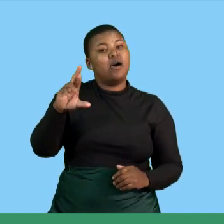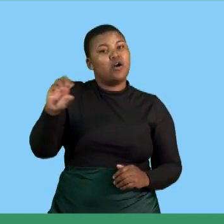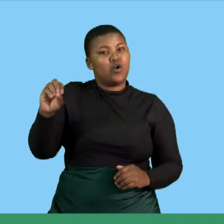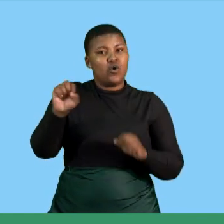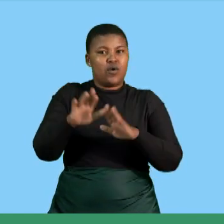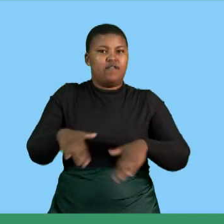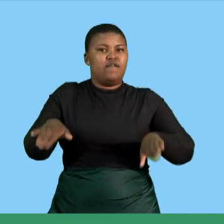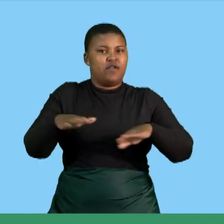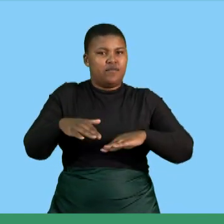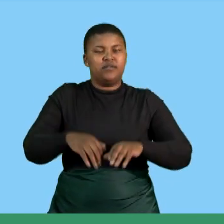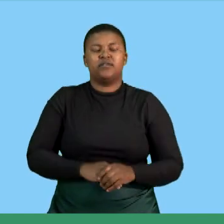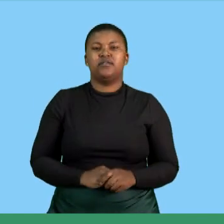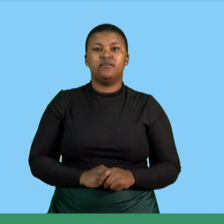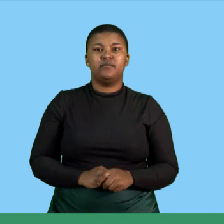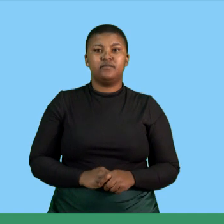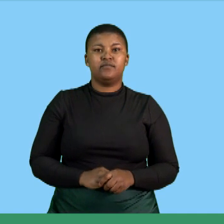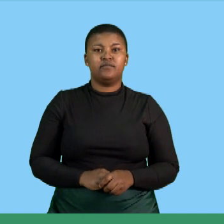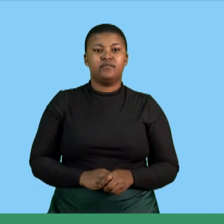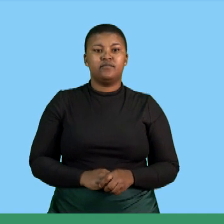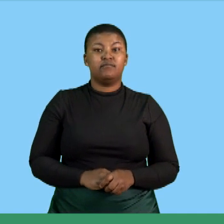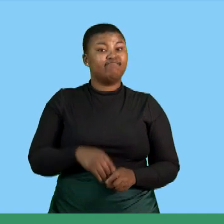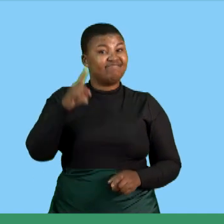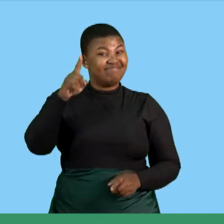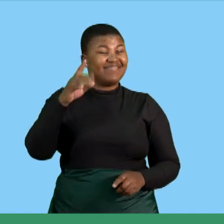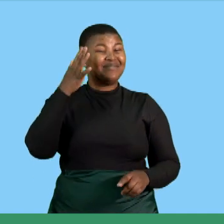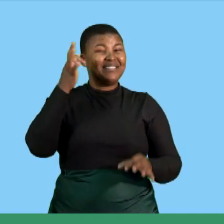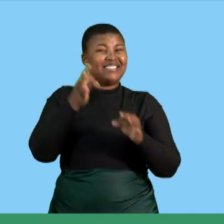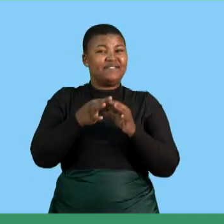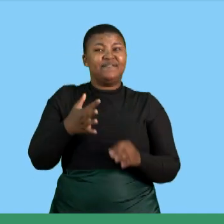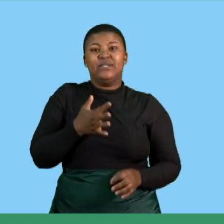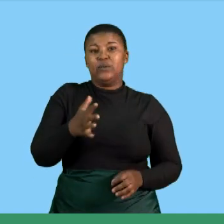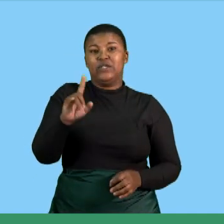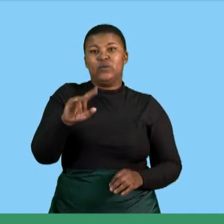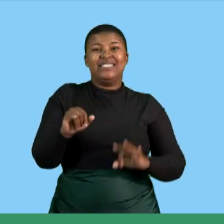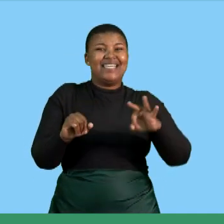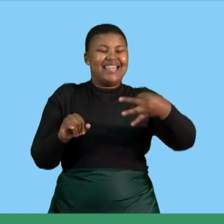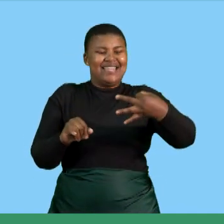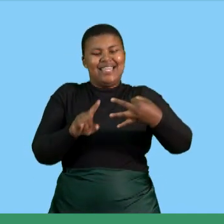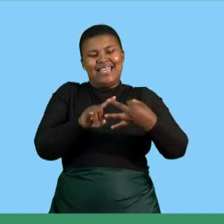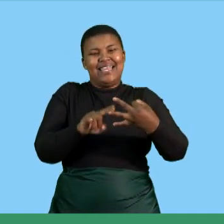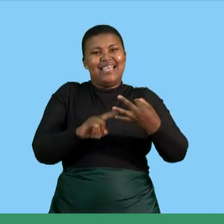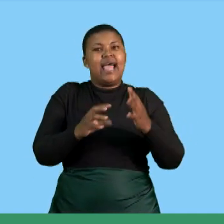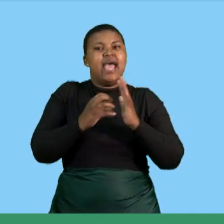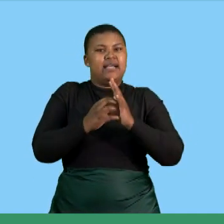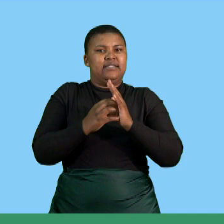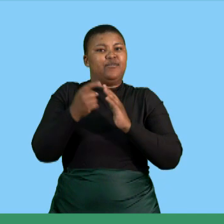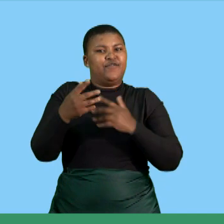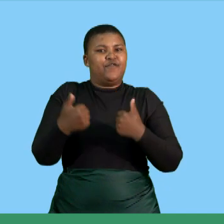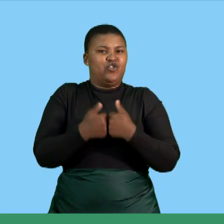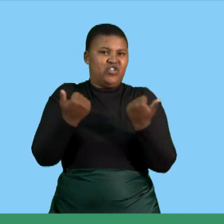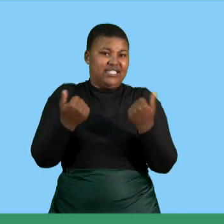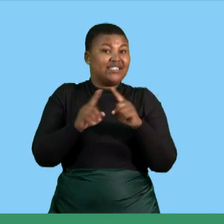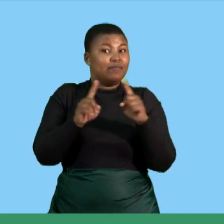macro environment. So they're specifically asking for 3 examples of challenges,